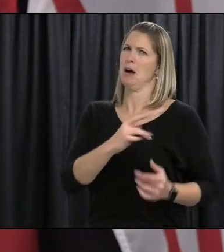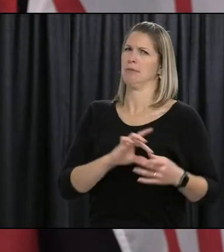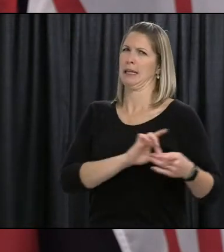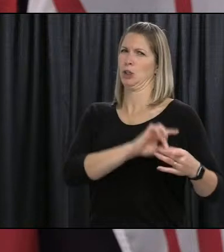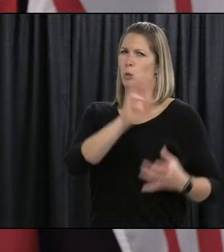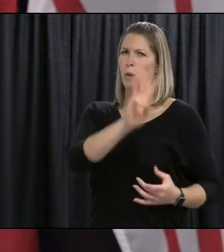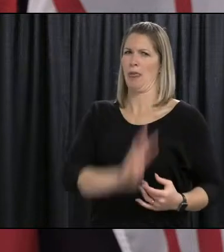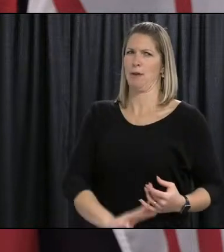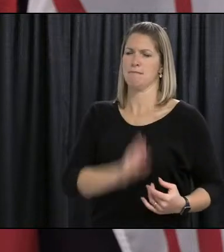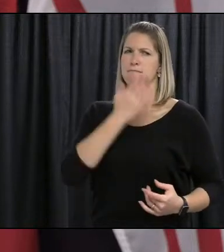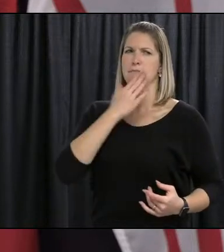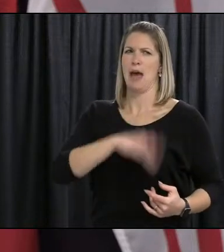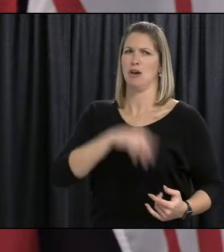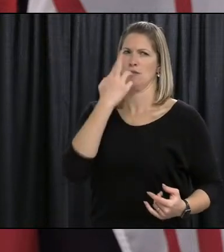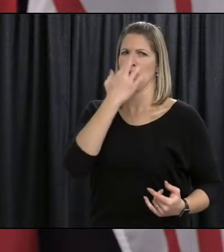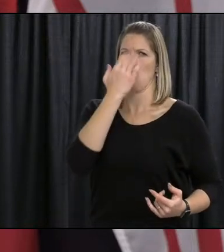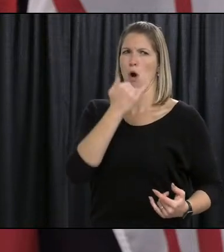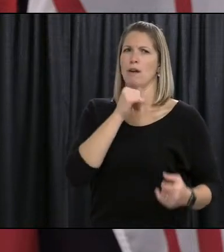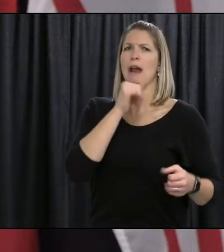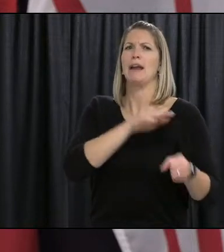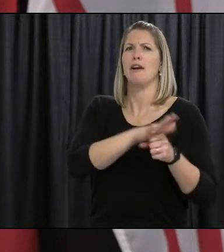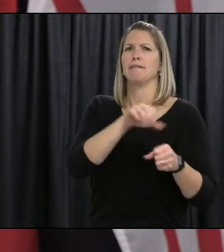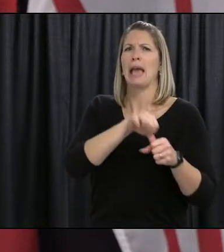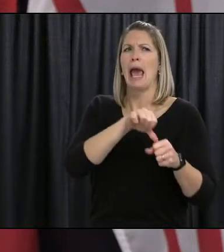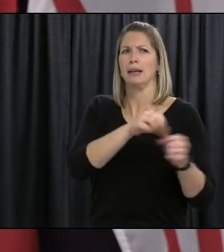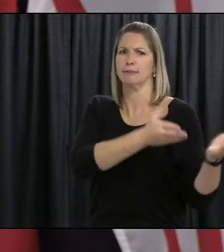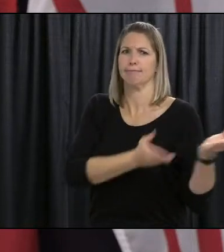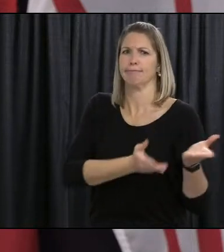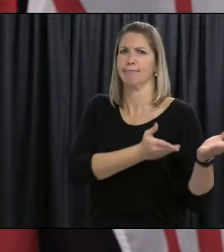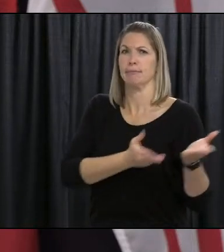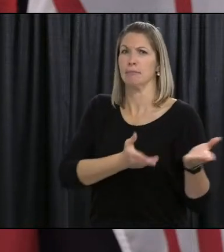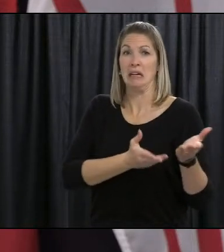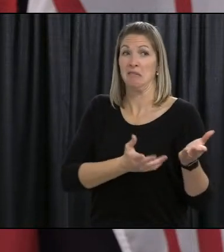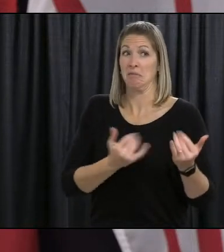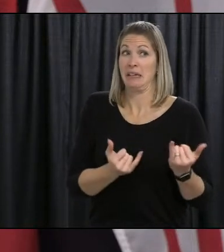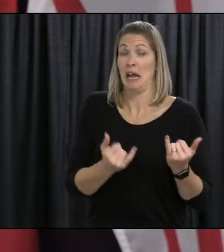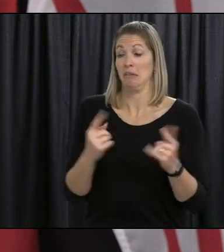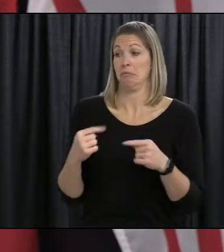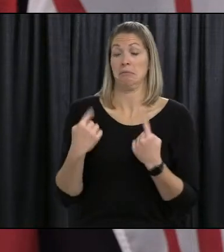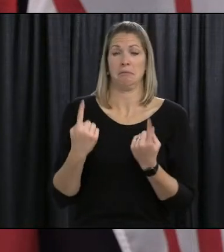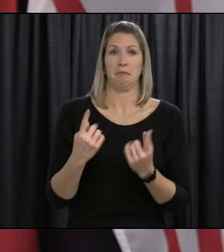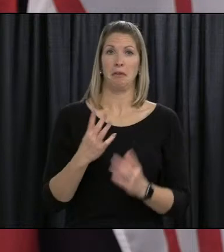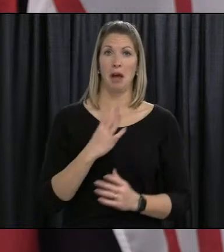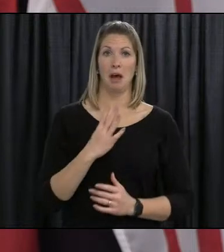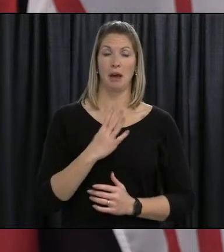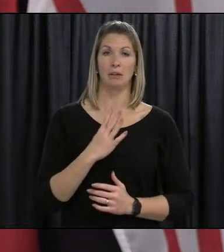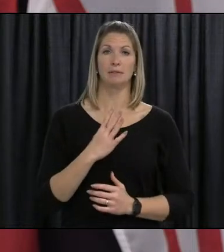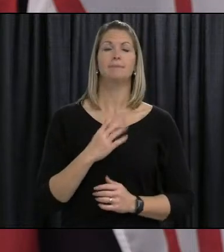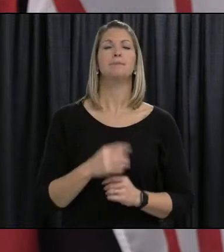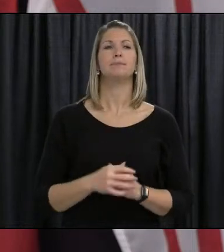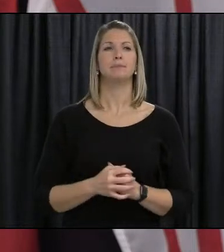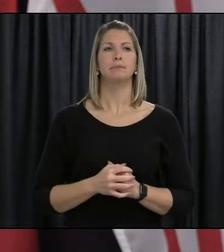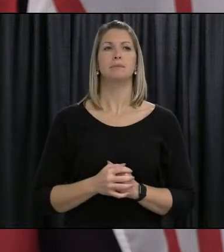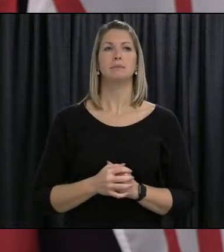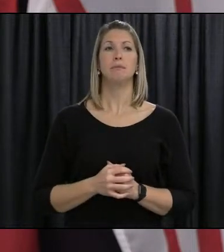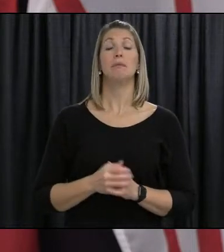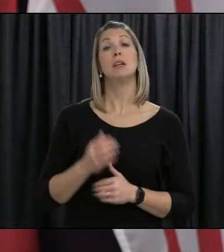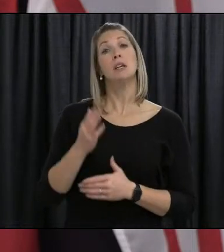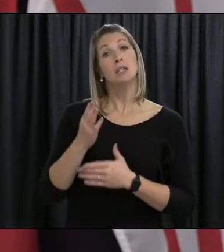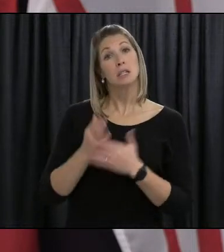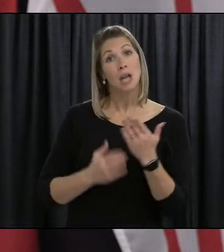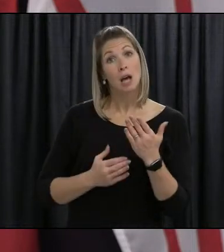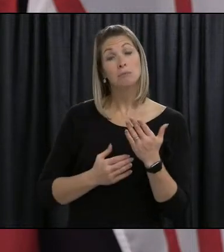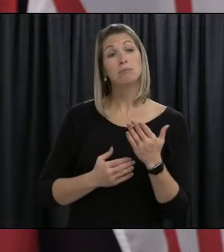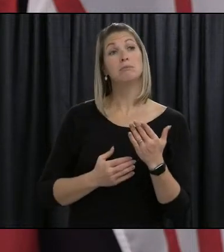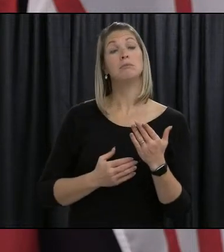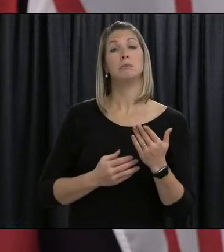phenomenon. So at the moment, I think there has been an increase in some goods and in